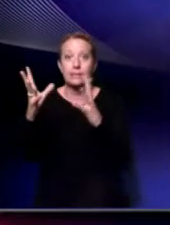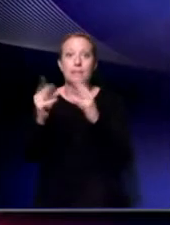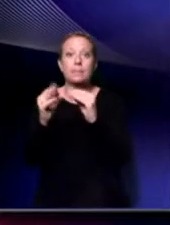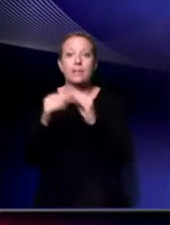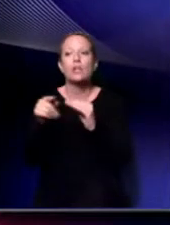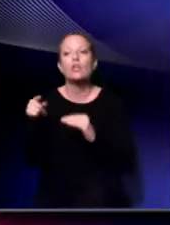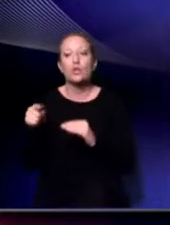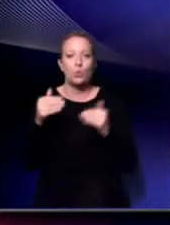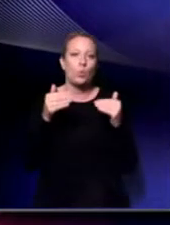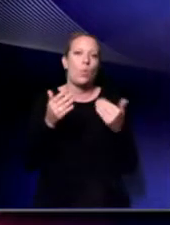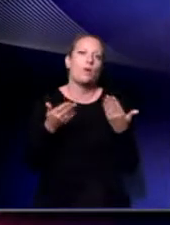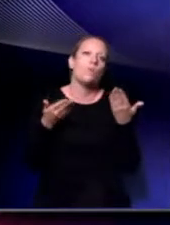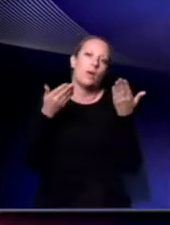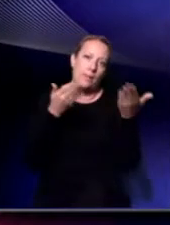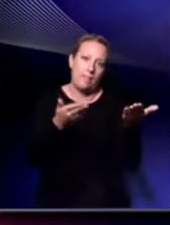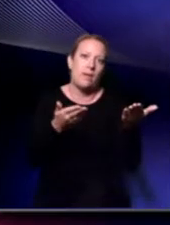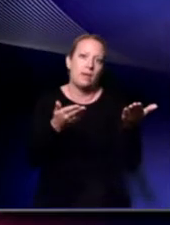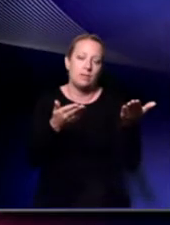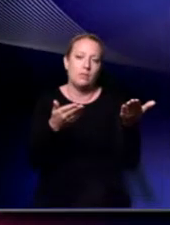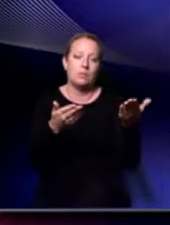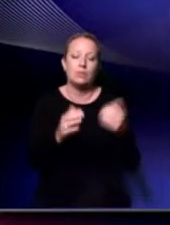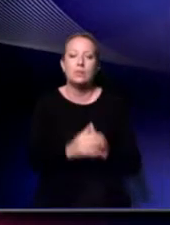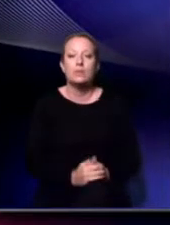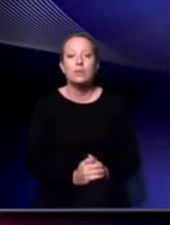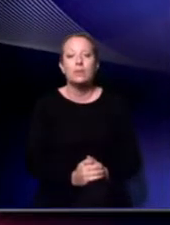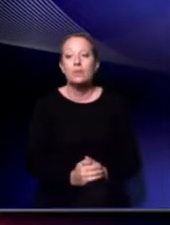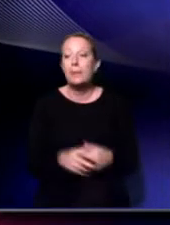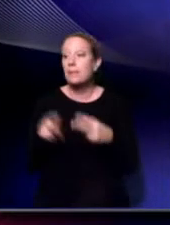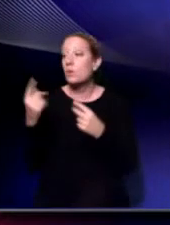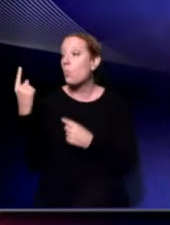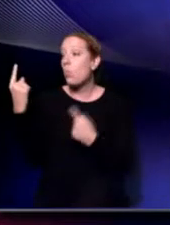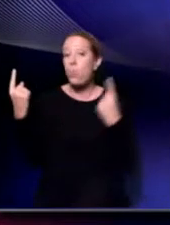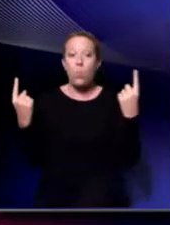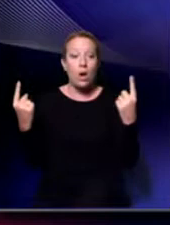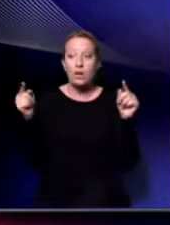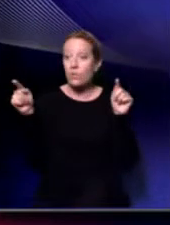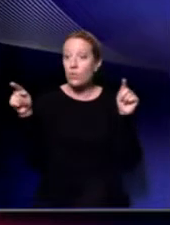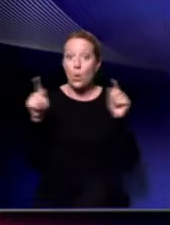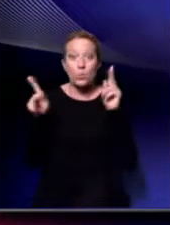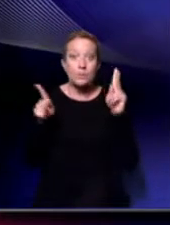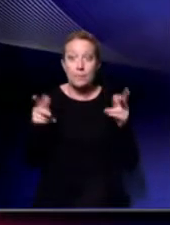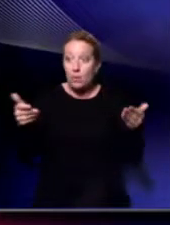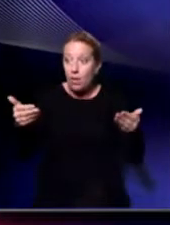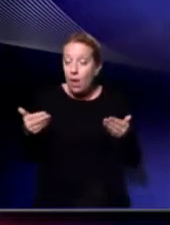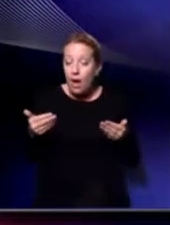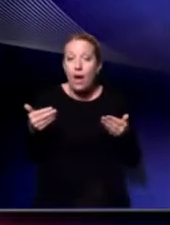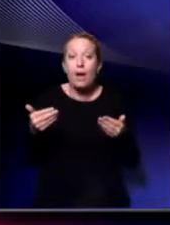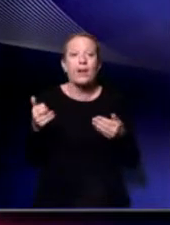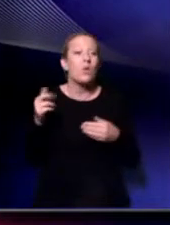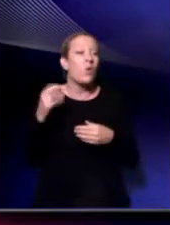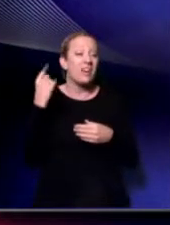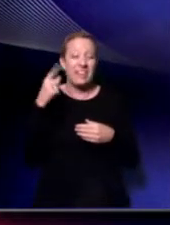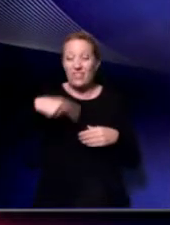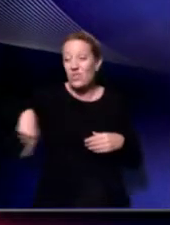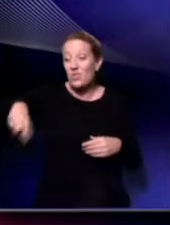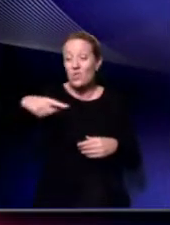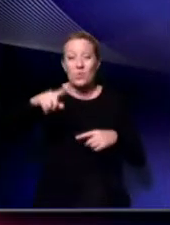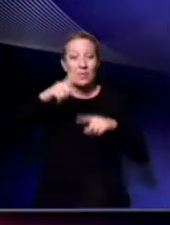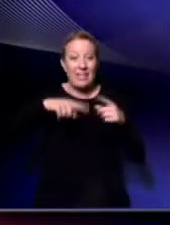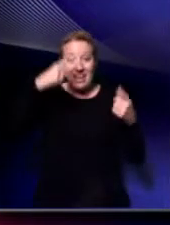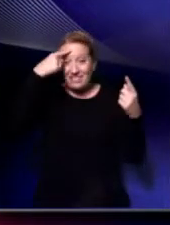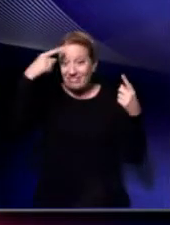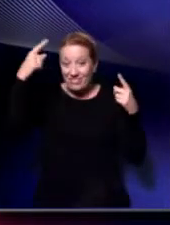making recommendation of one of those people or coming to a consensus or saying we can't come to a consensus, the whole board needs to